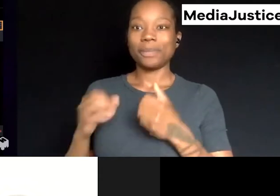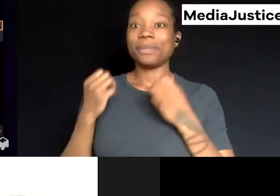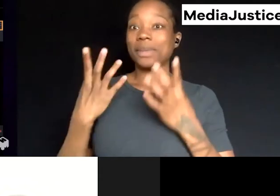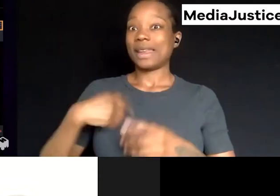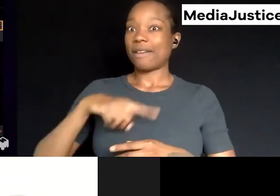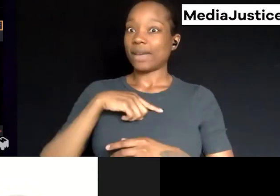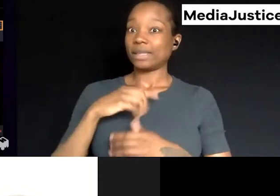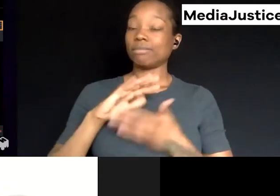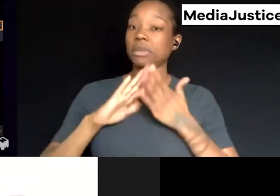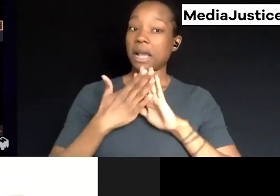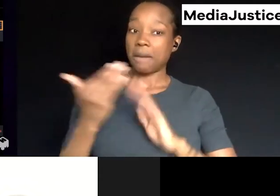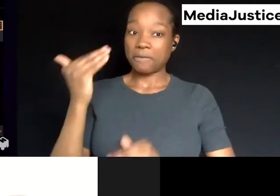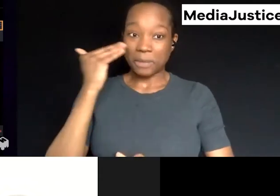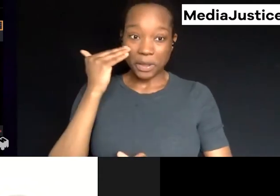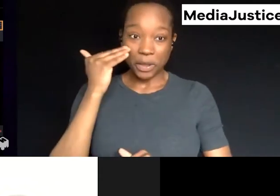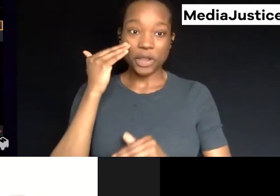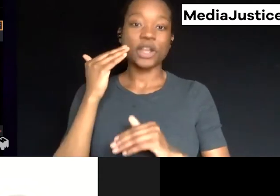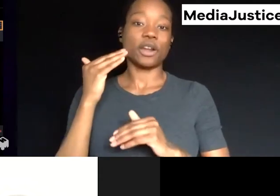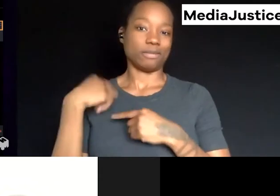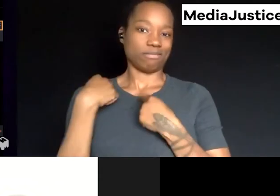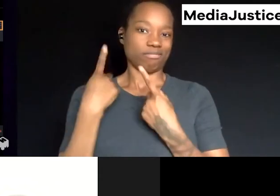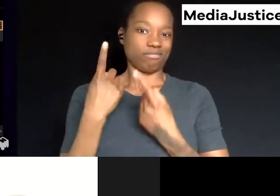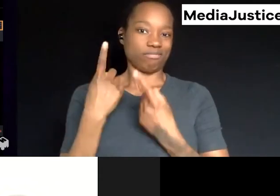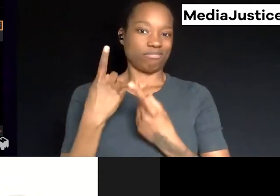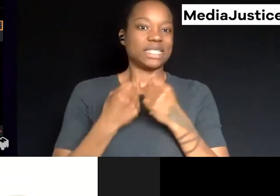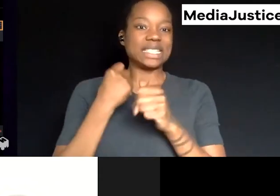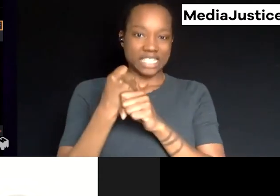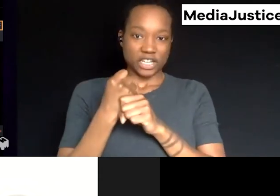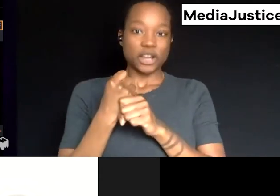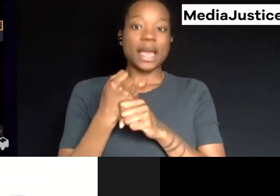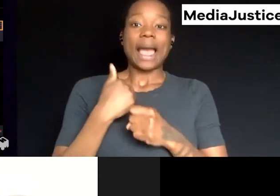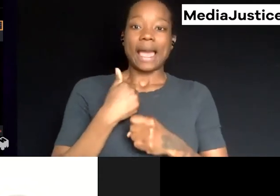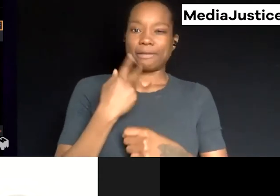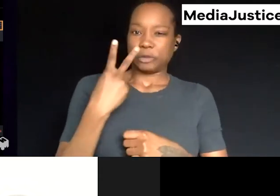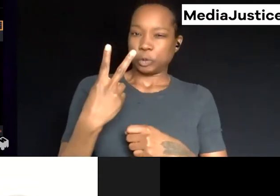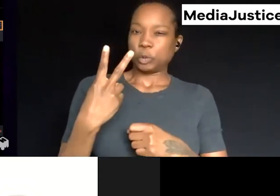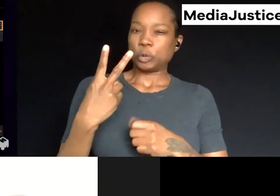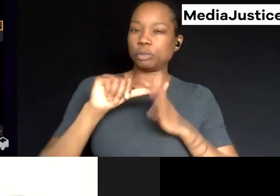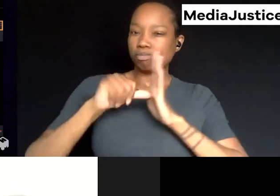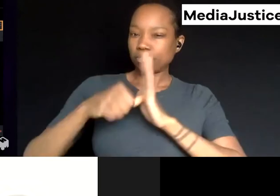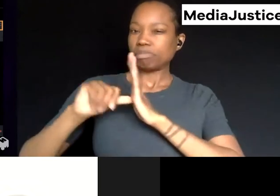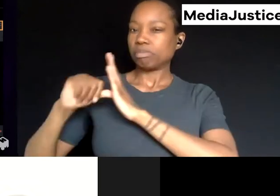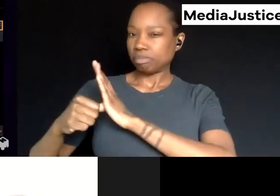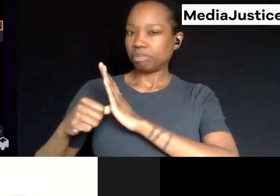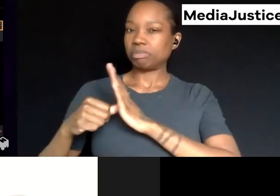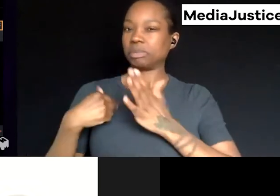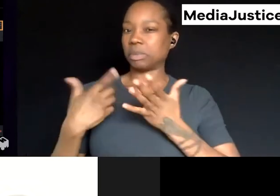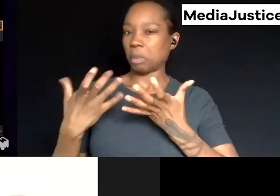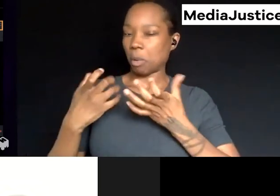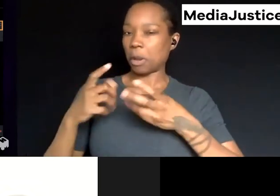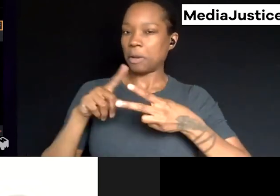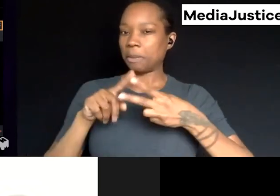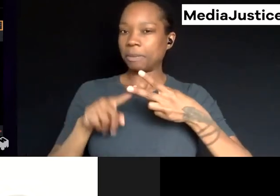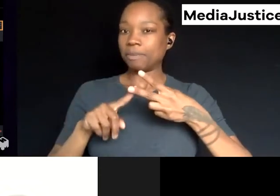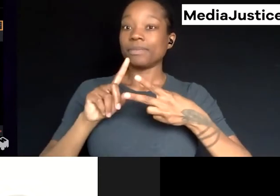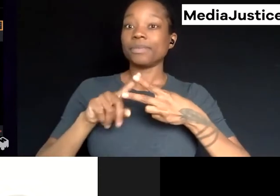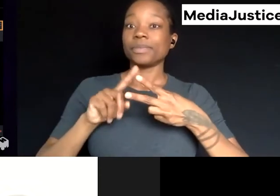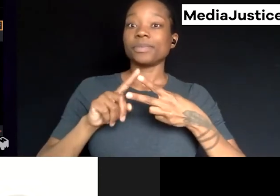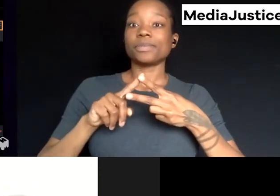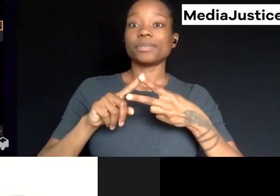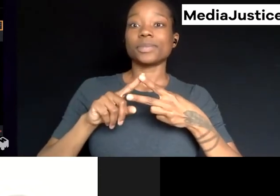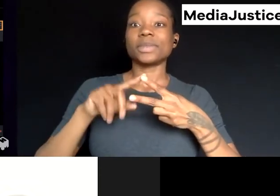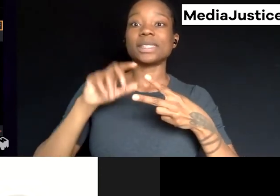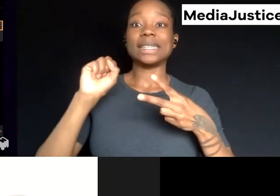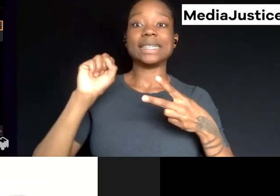year, but there are two features that I for sure want to kind of draw your attention to. The first is the speaker view. And hopefully for most